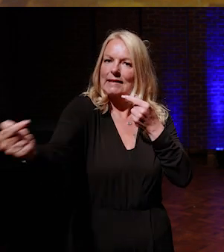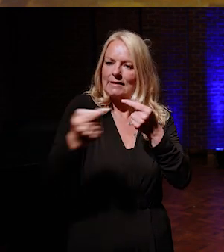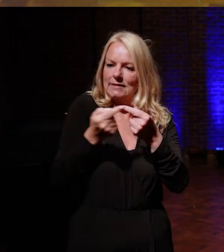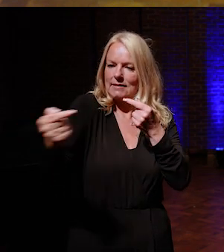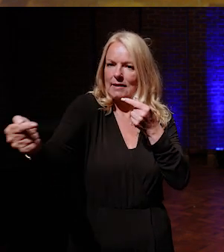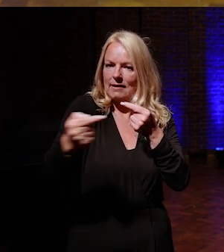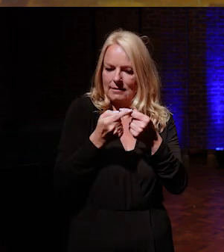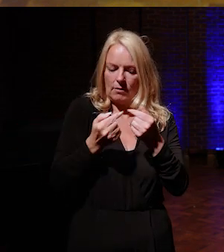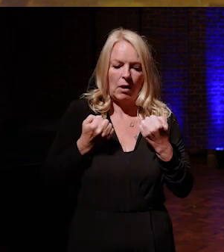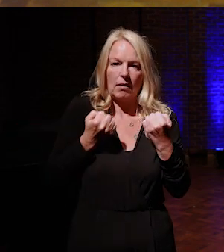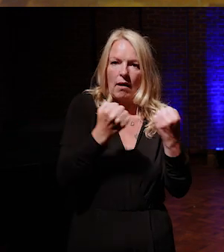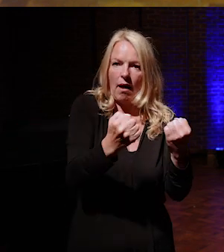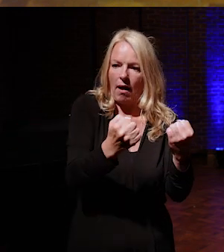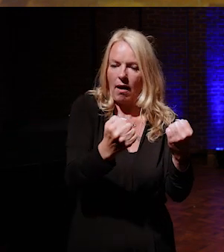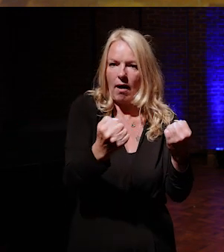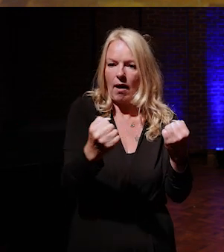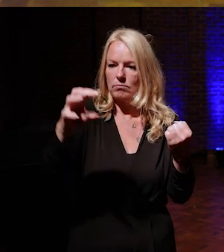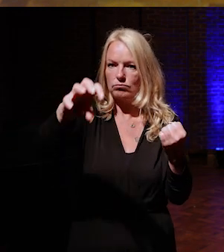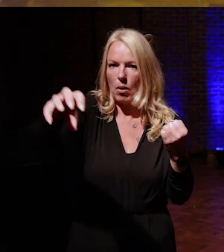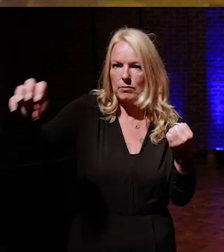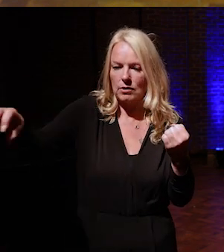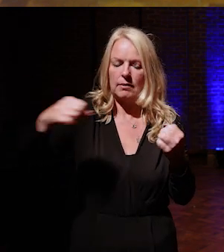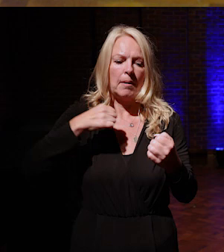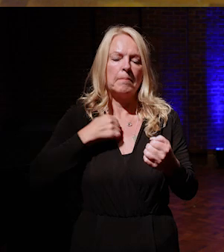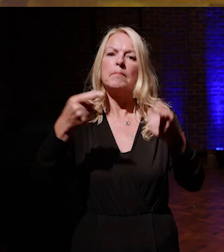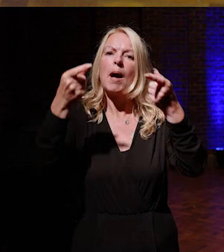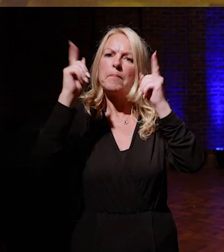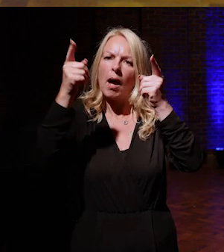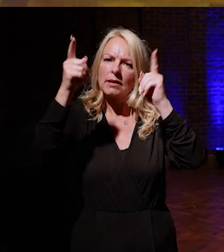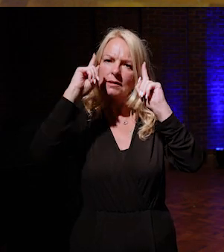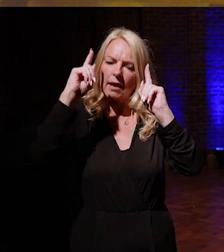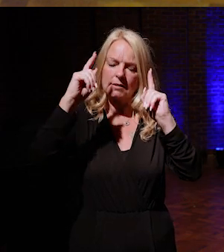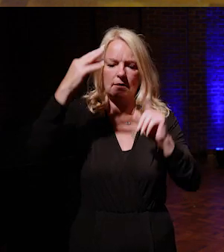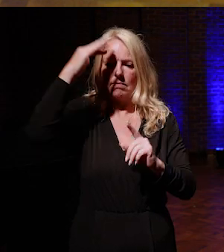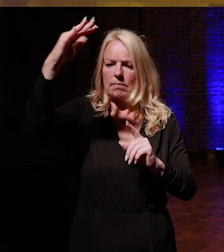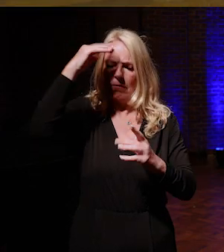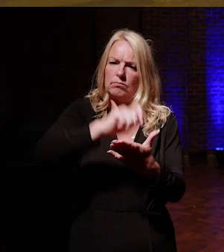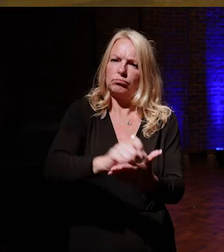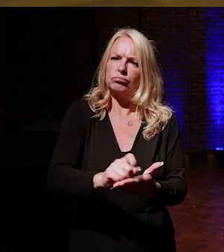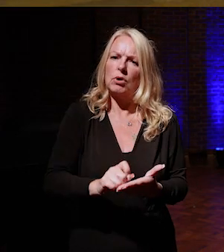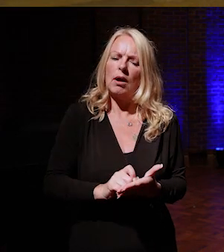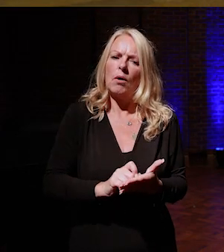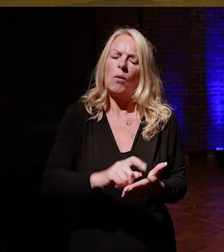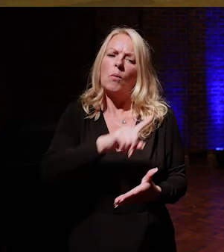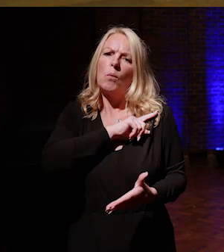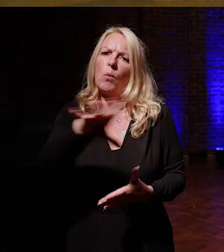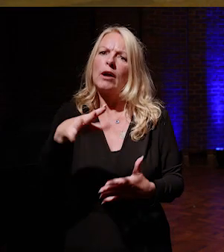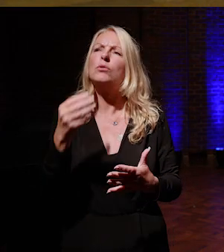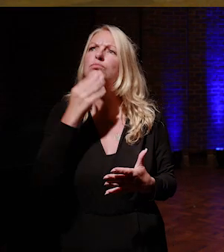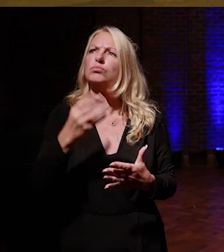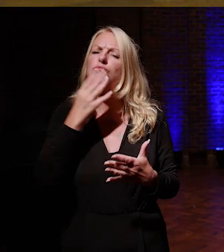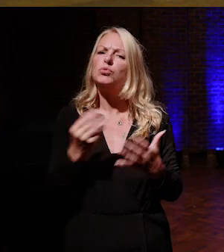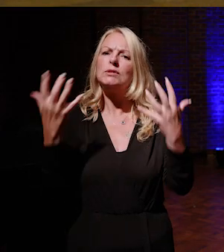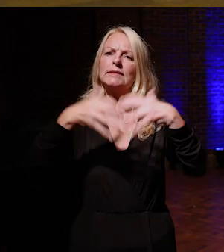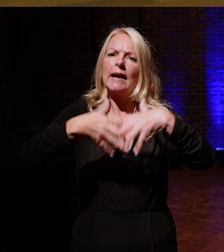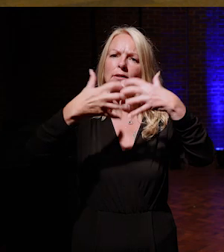objects on the road. So when I was doing my master's thesis, I thought maybe we could use this technology to automatically